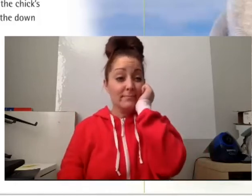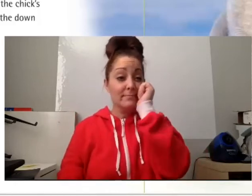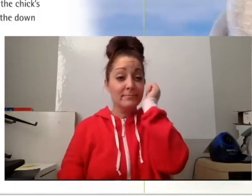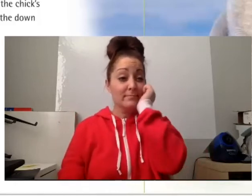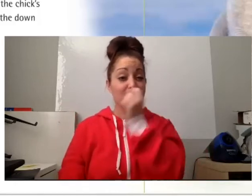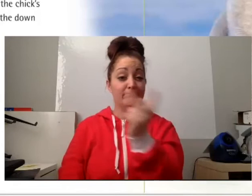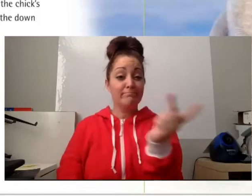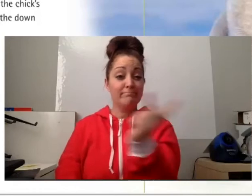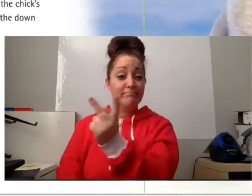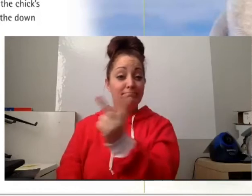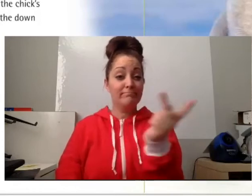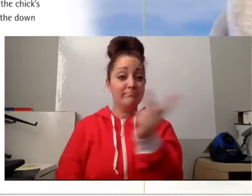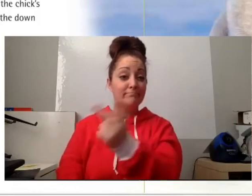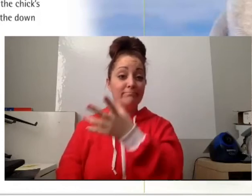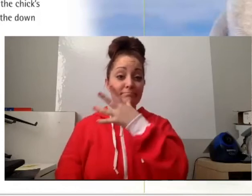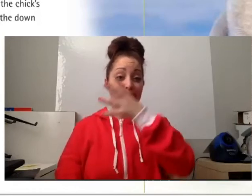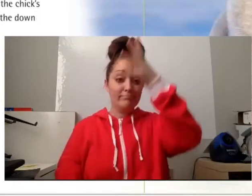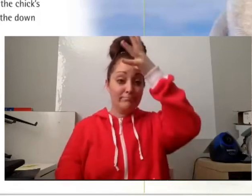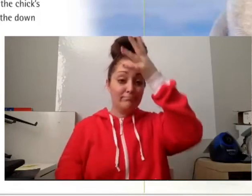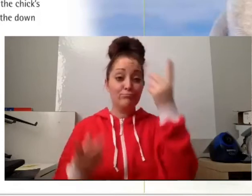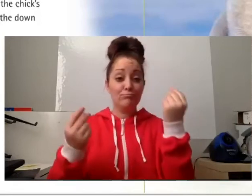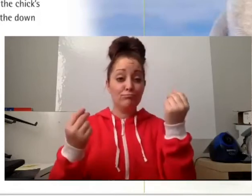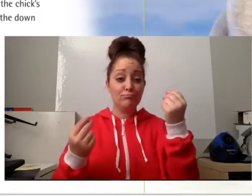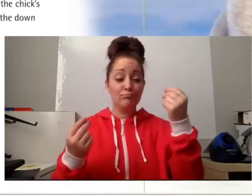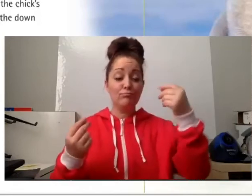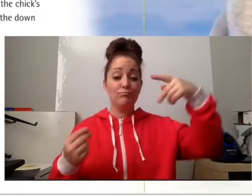Each day, the parents preen